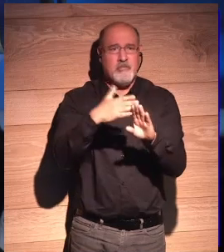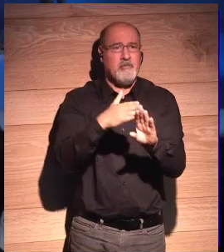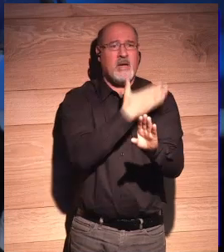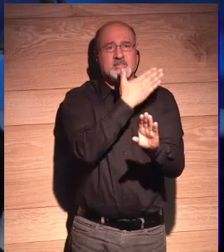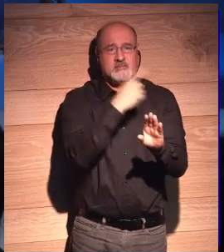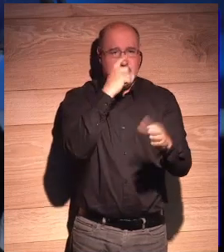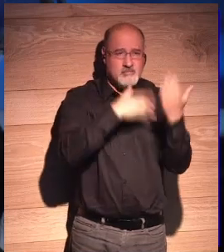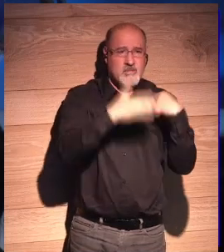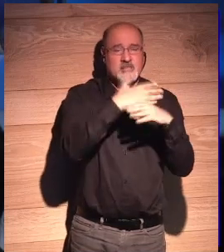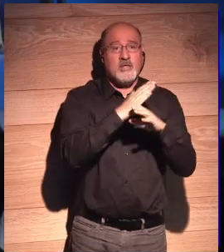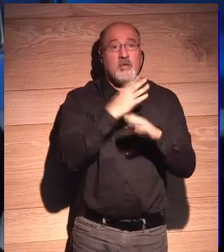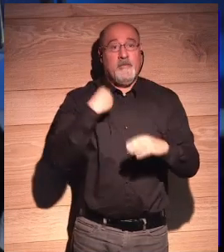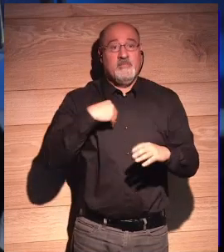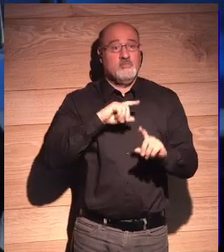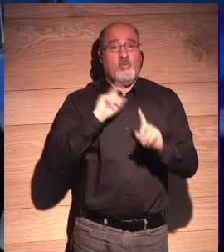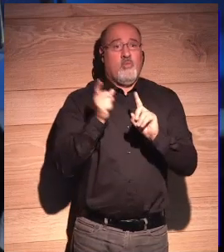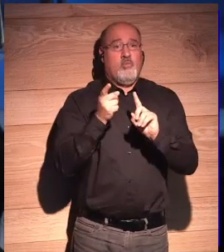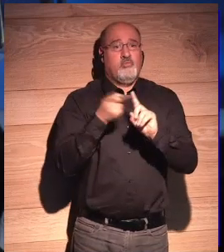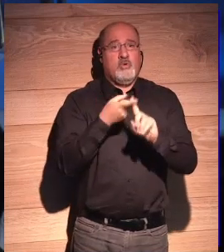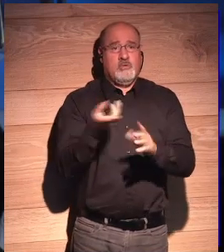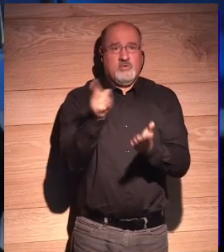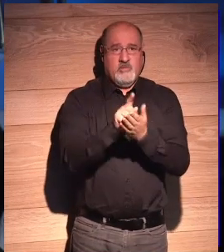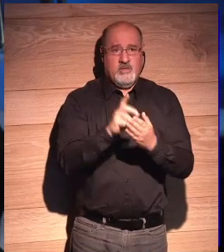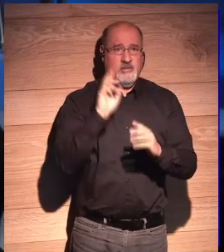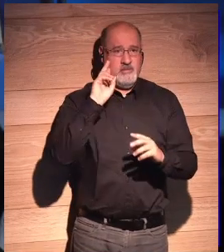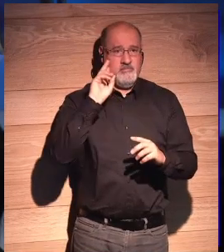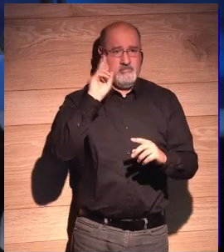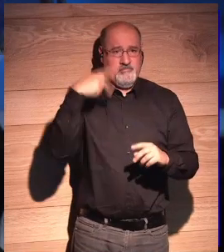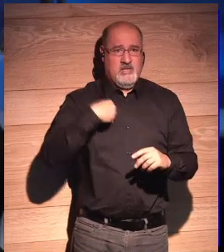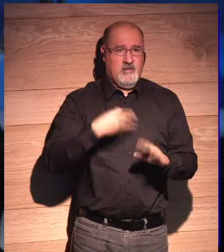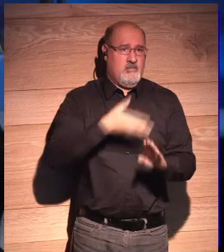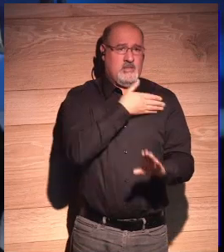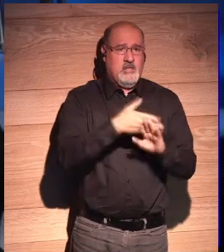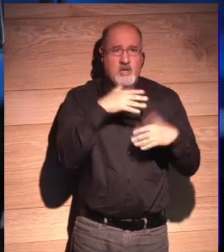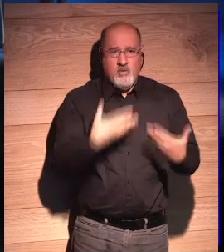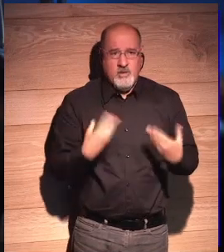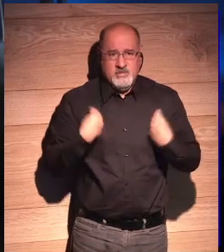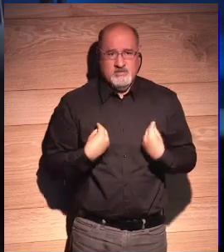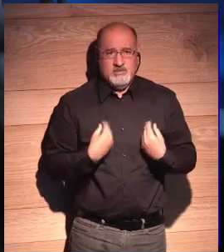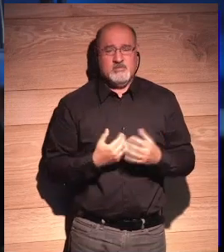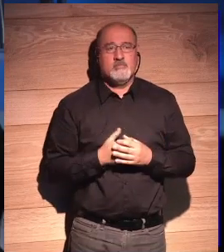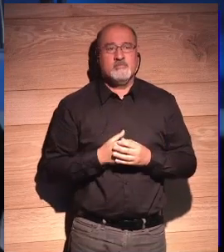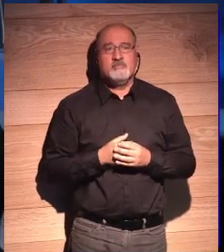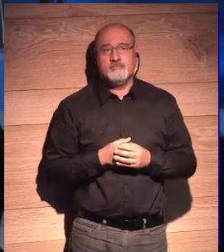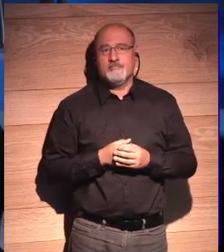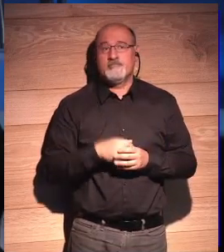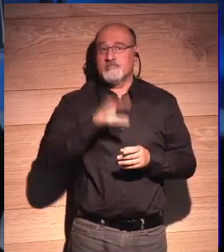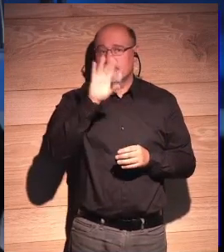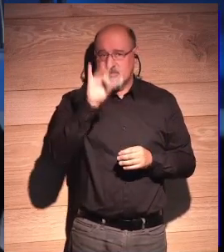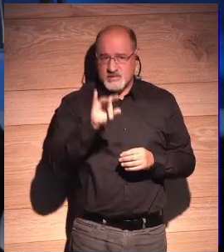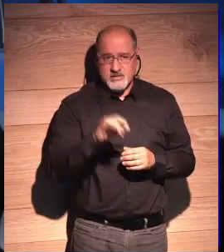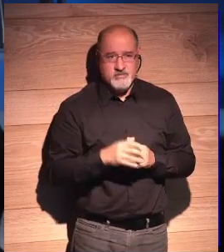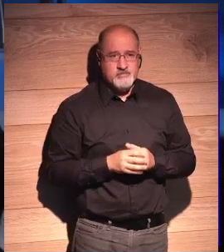trying to review your past works. That means to find you again in many aspects, right? Yeah. So